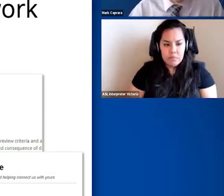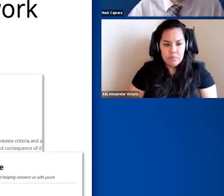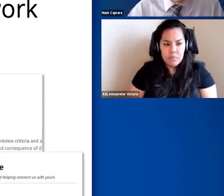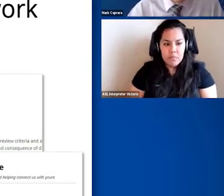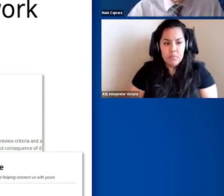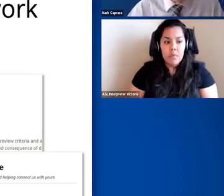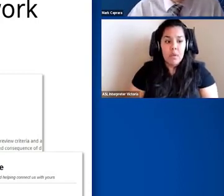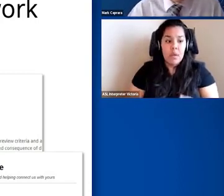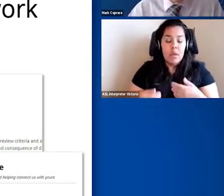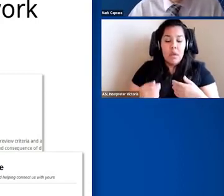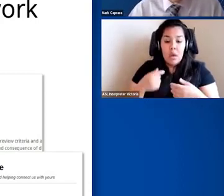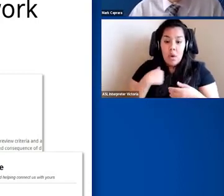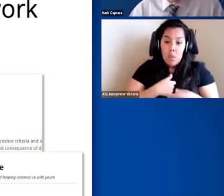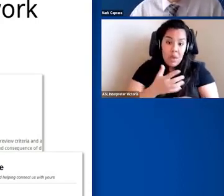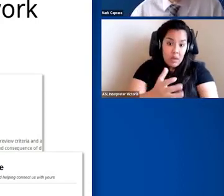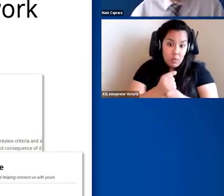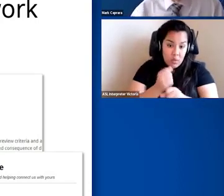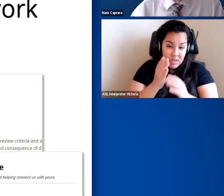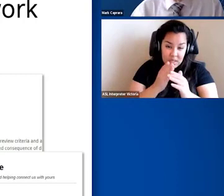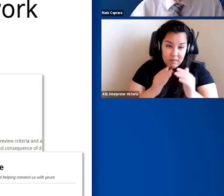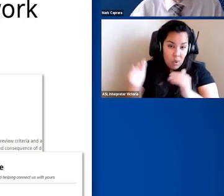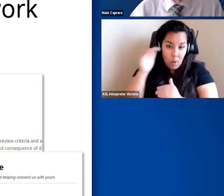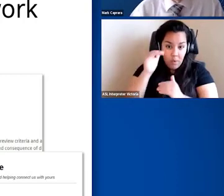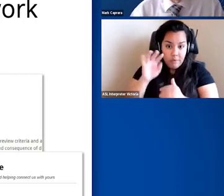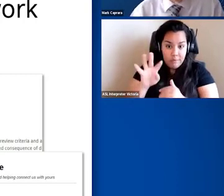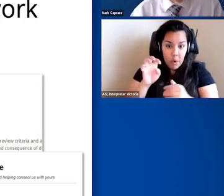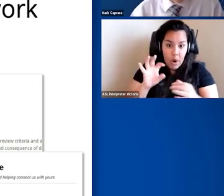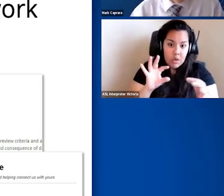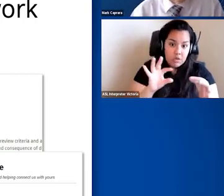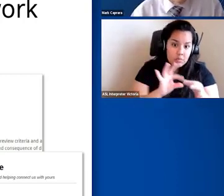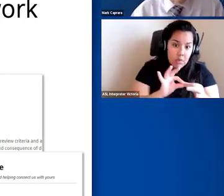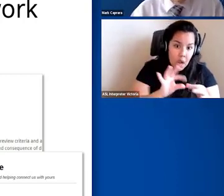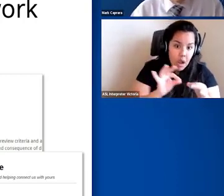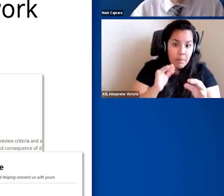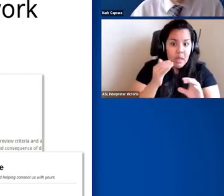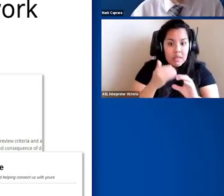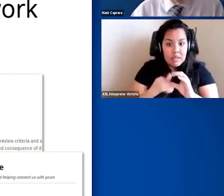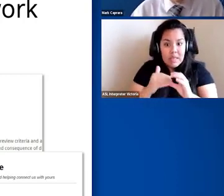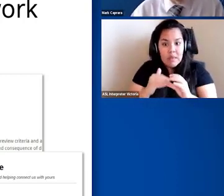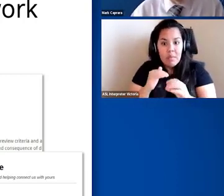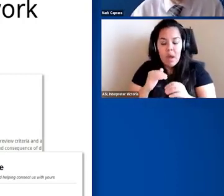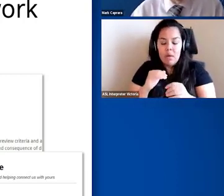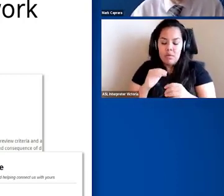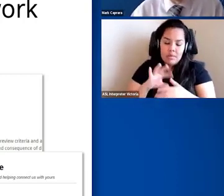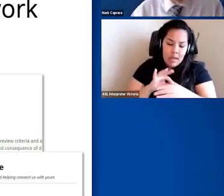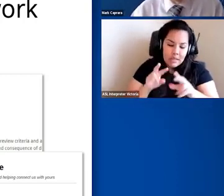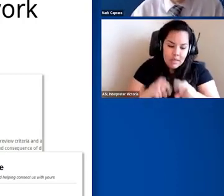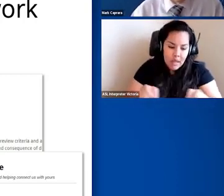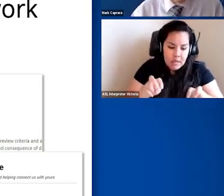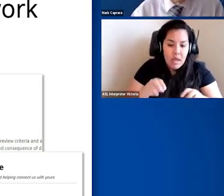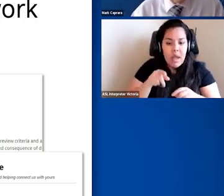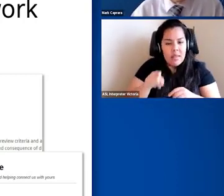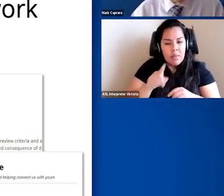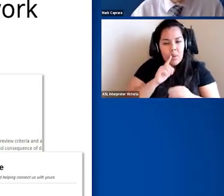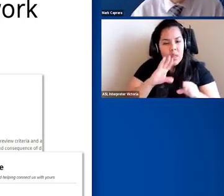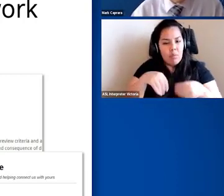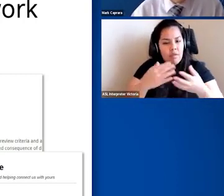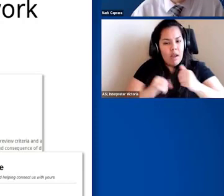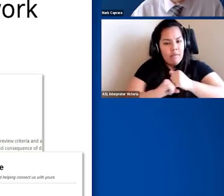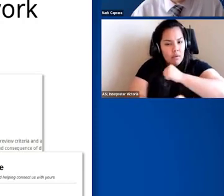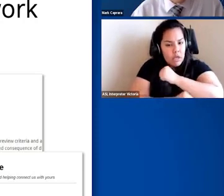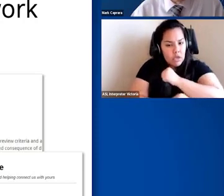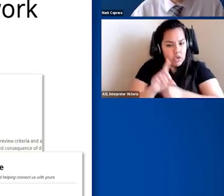over 400 comments and emails, and content analysis of these comments provided the foundational data for a working